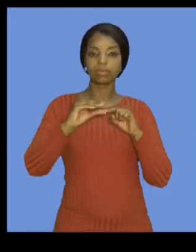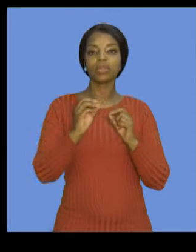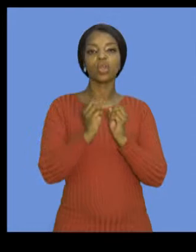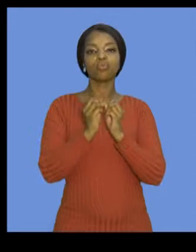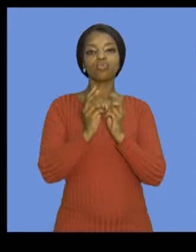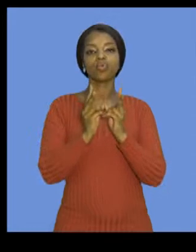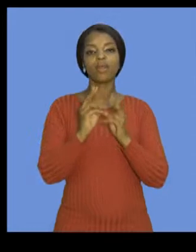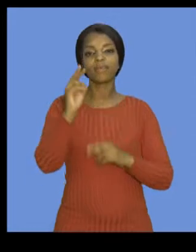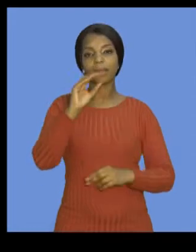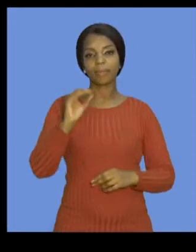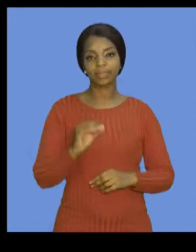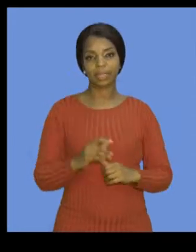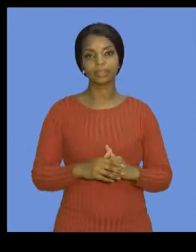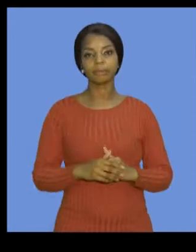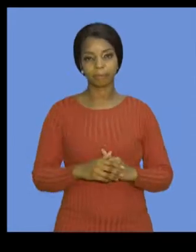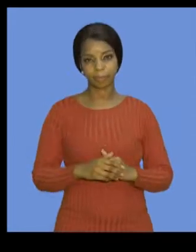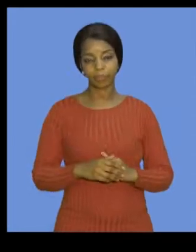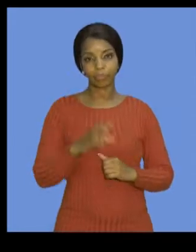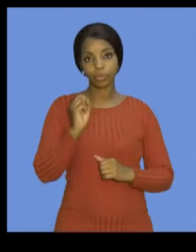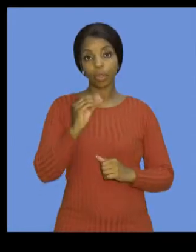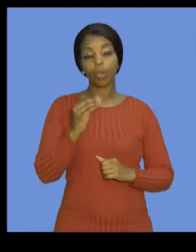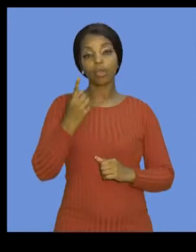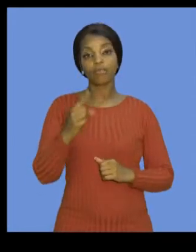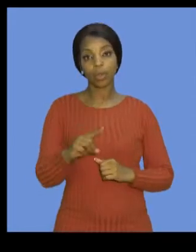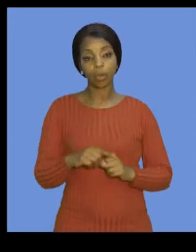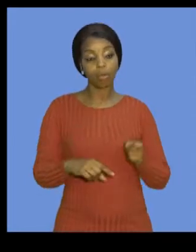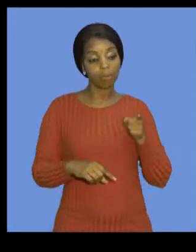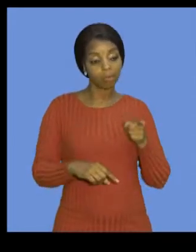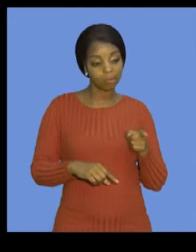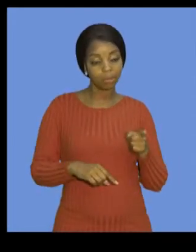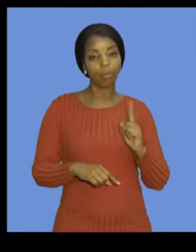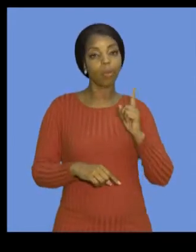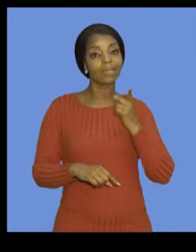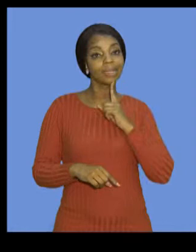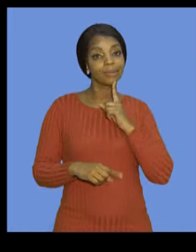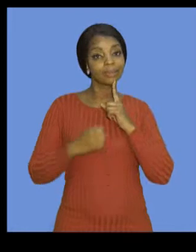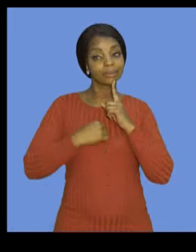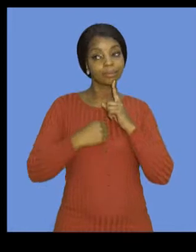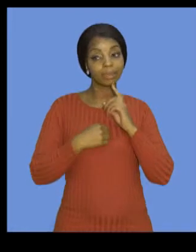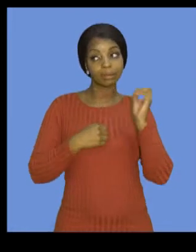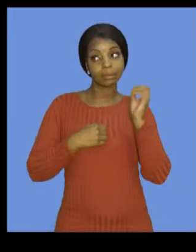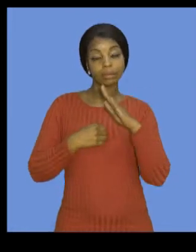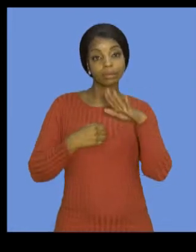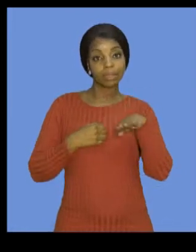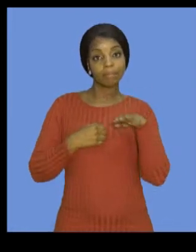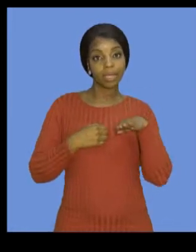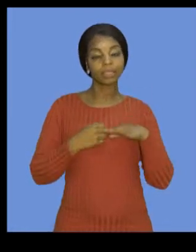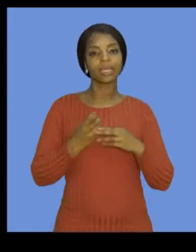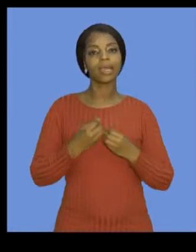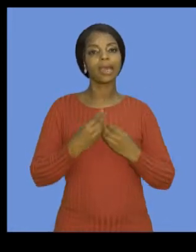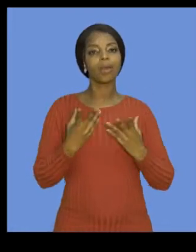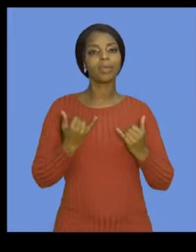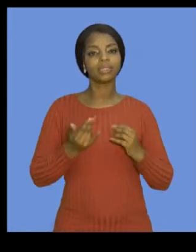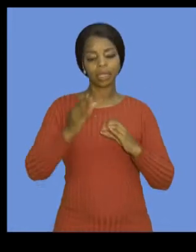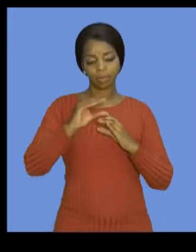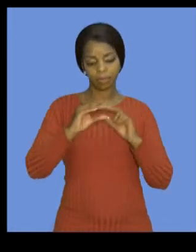12% of the 1,000 rand that I've actually saved in the bank. And this will be what? 12